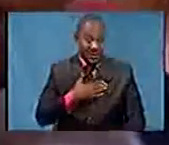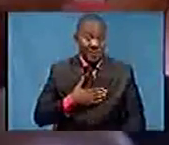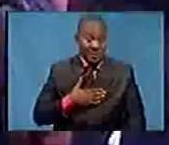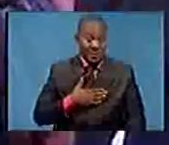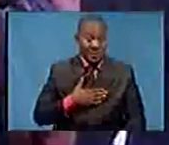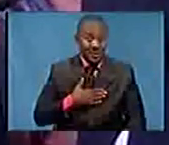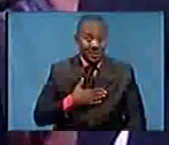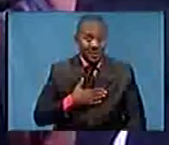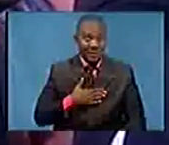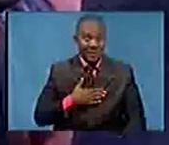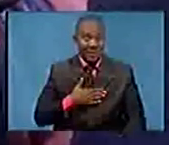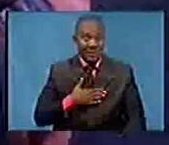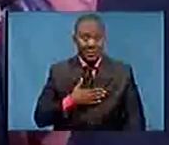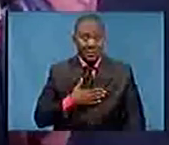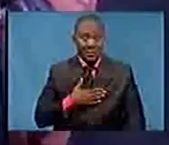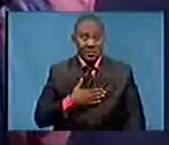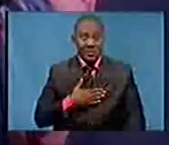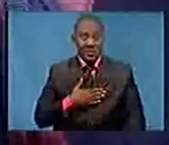As we grow,